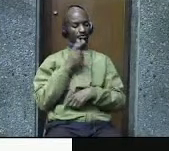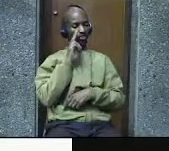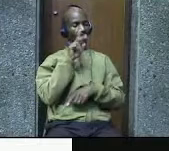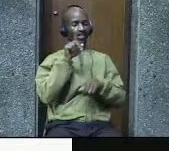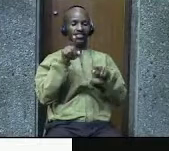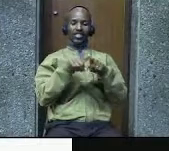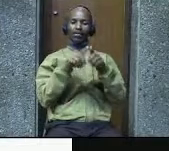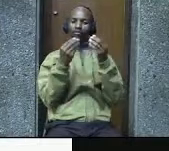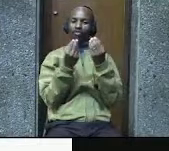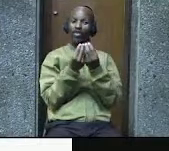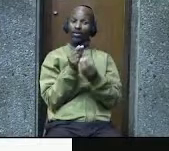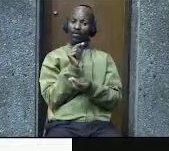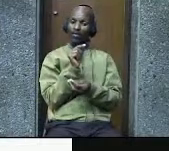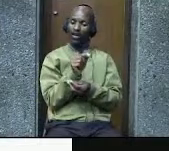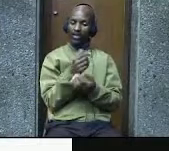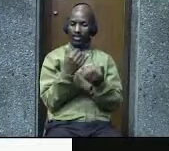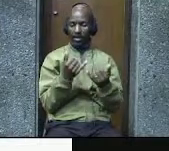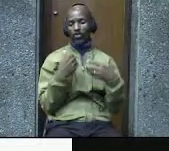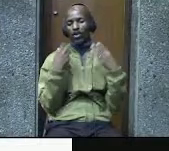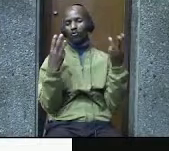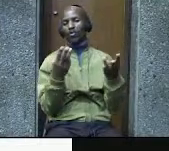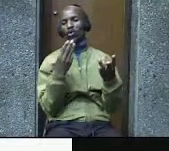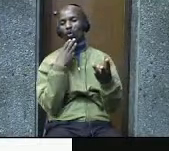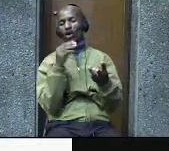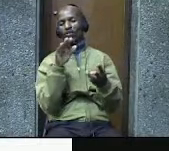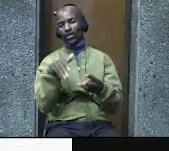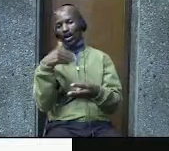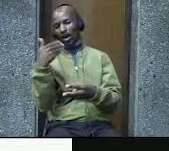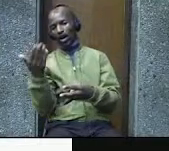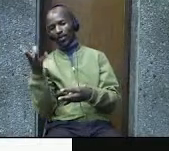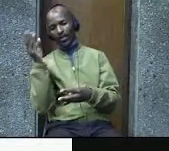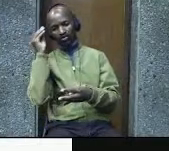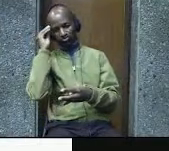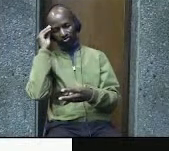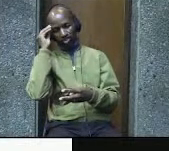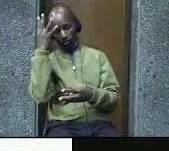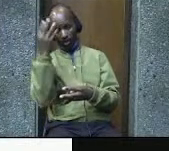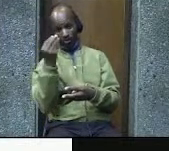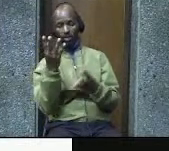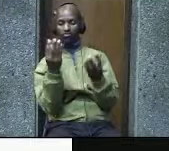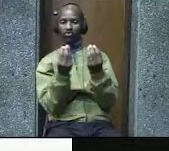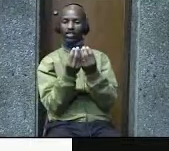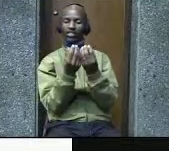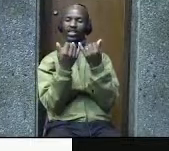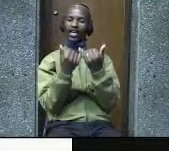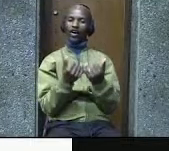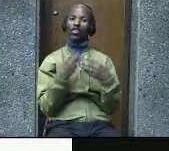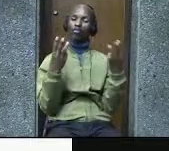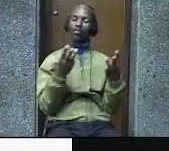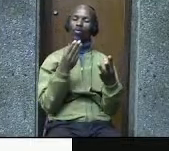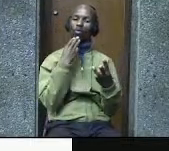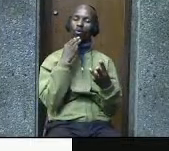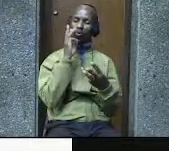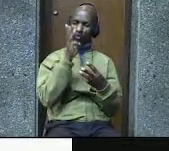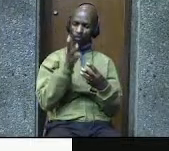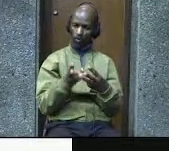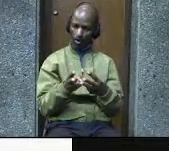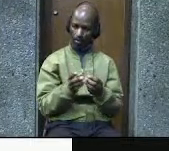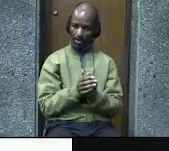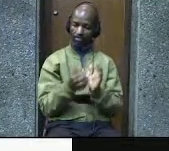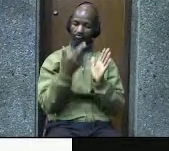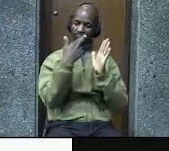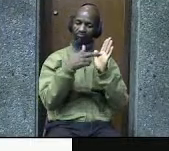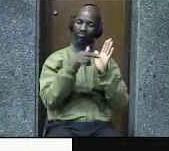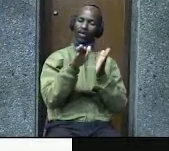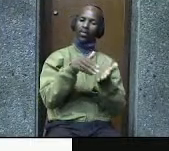same property there are people who've got other interests on the property. So those would be